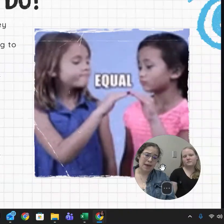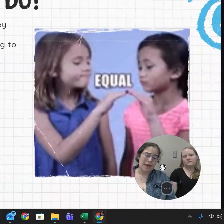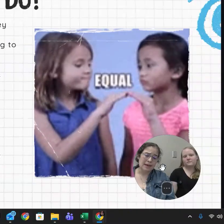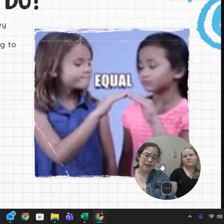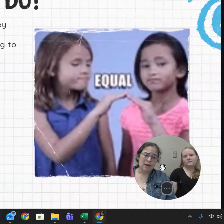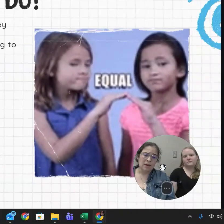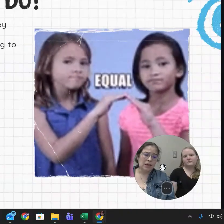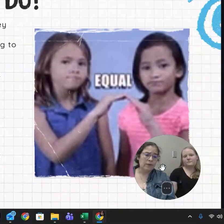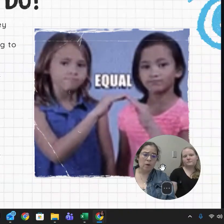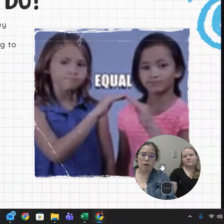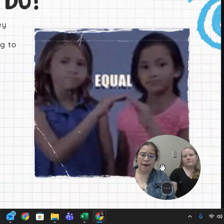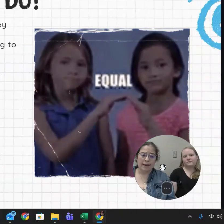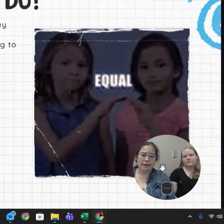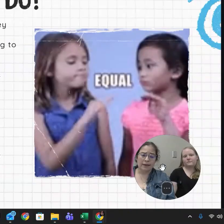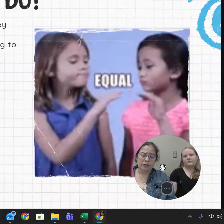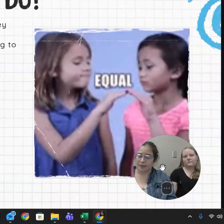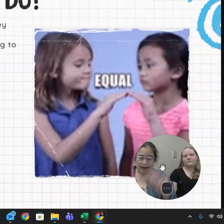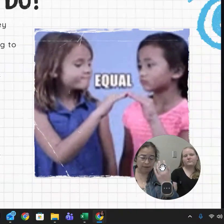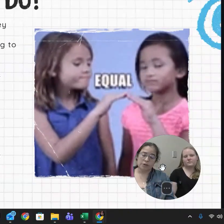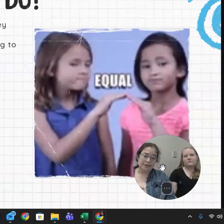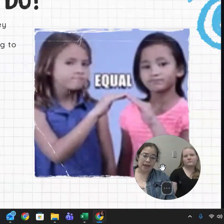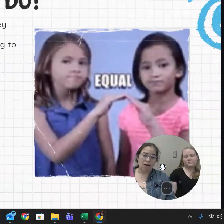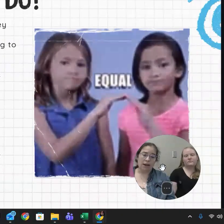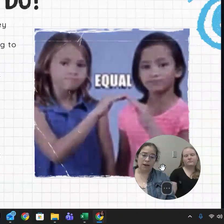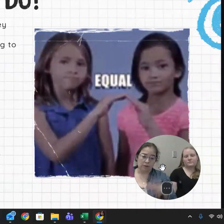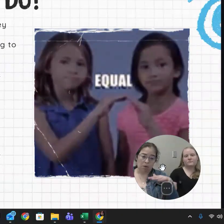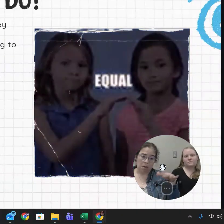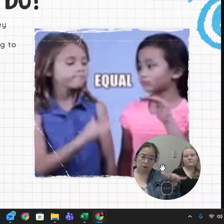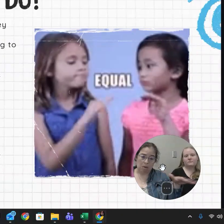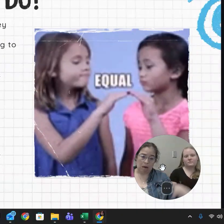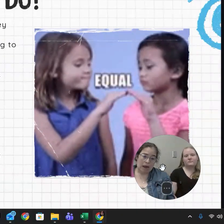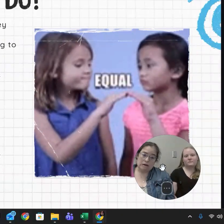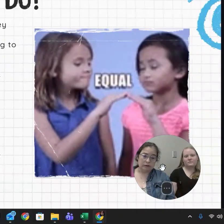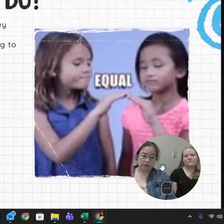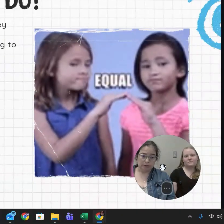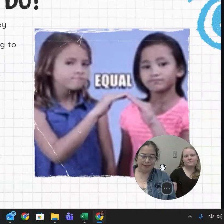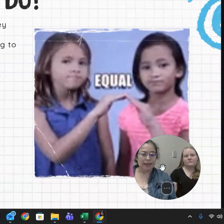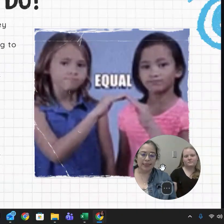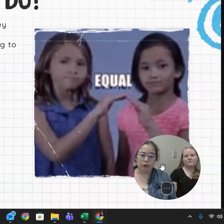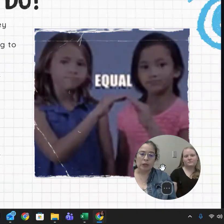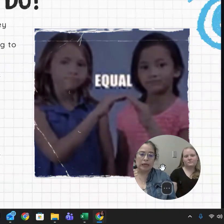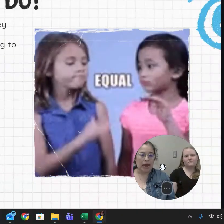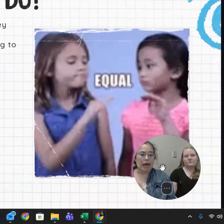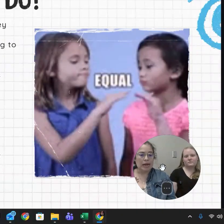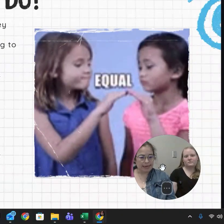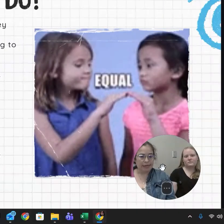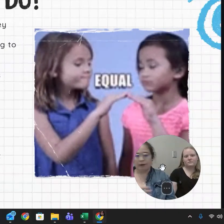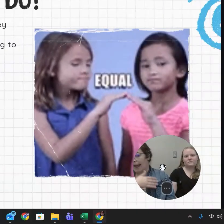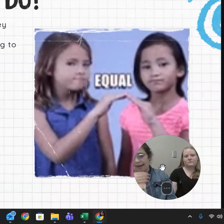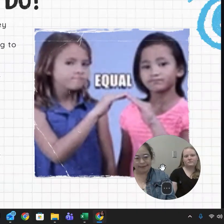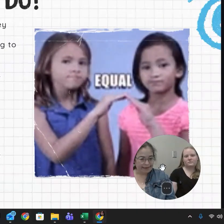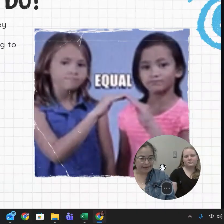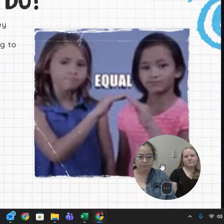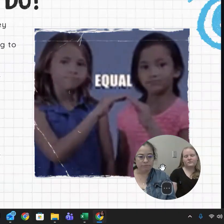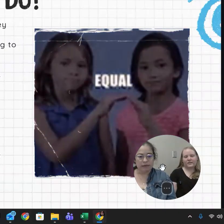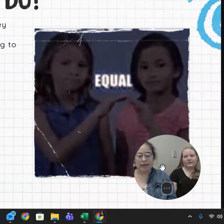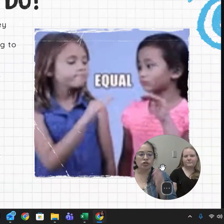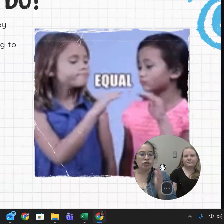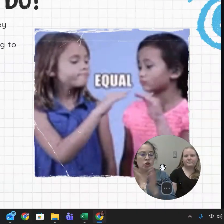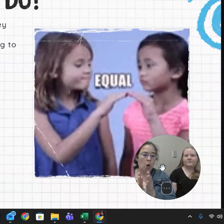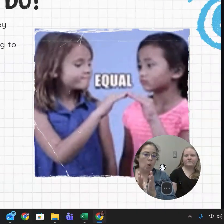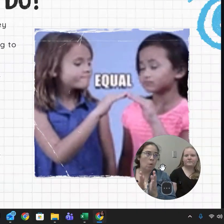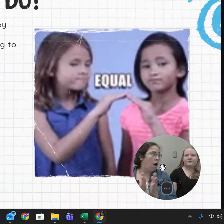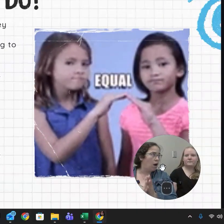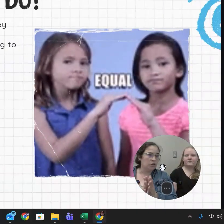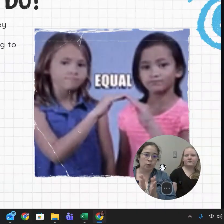one student right now that when there's background noise playing, even quiet, he just goes, I don't know what you're saying. All I hear, blah, blah, blah, blah, blah. I don't know. He literally